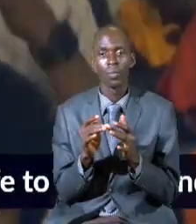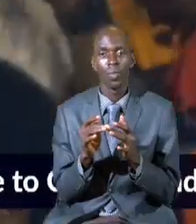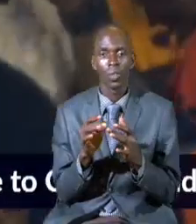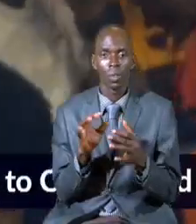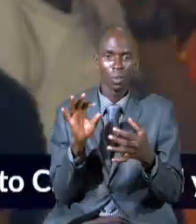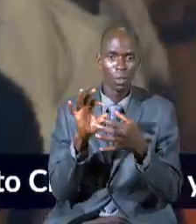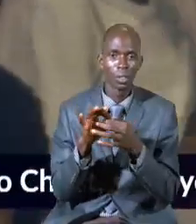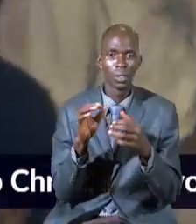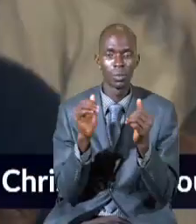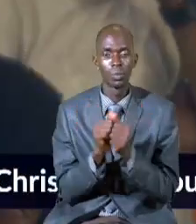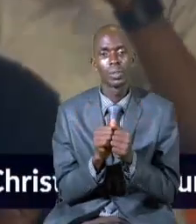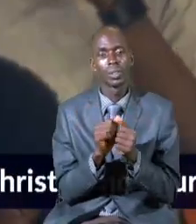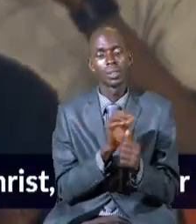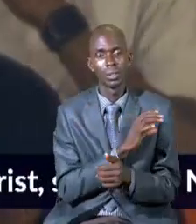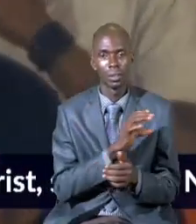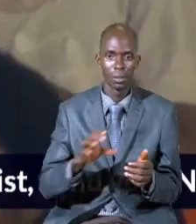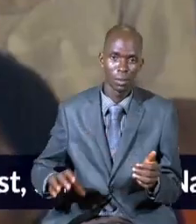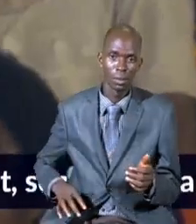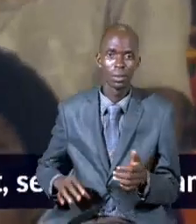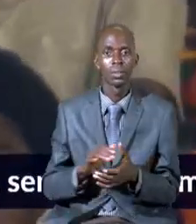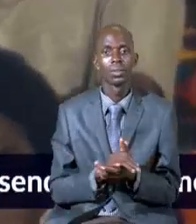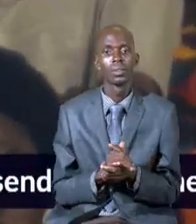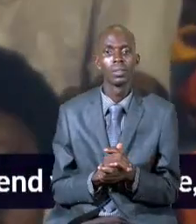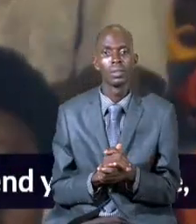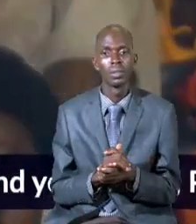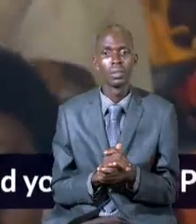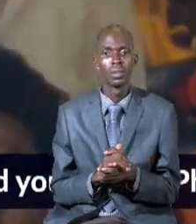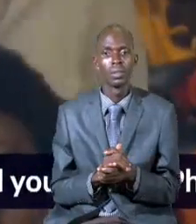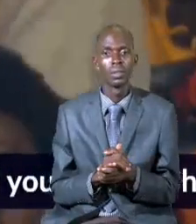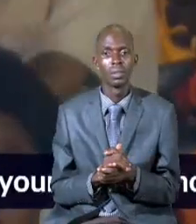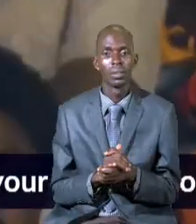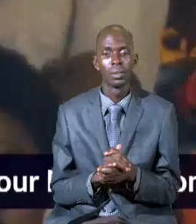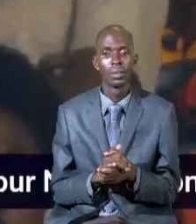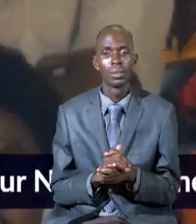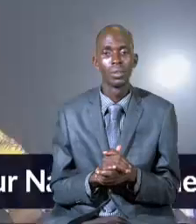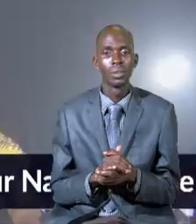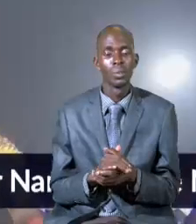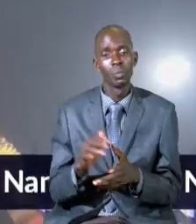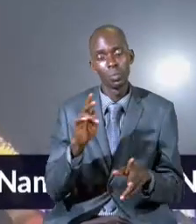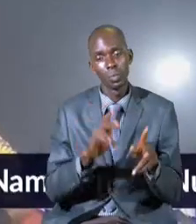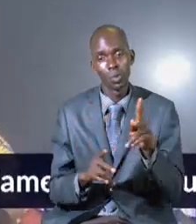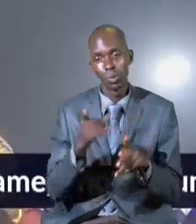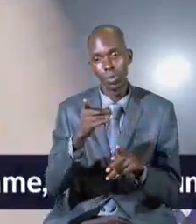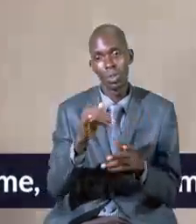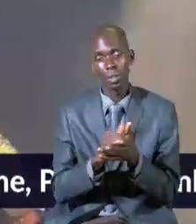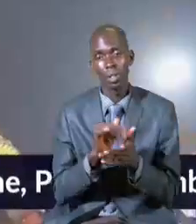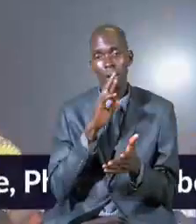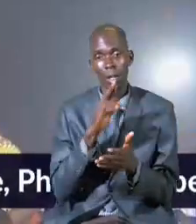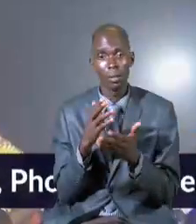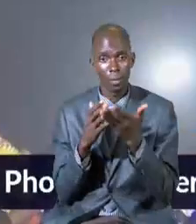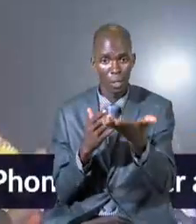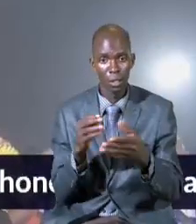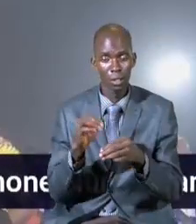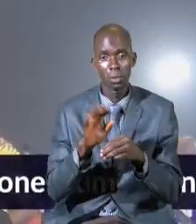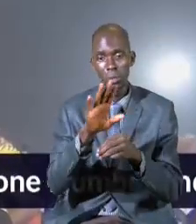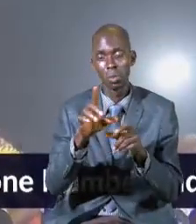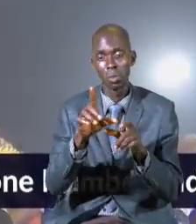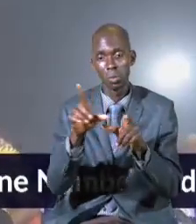and get connect. Those in the physical location, yes, write your